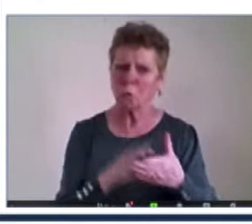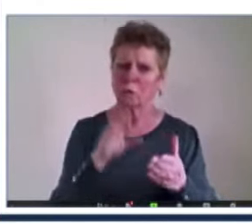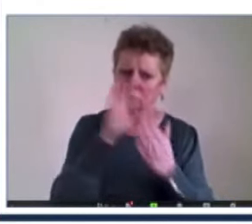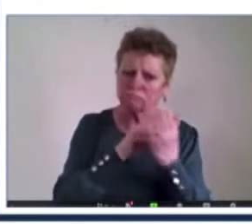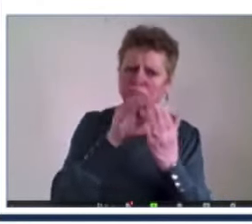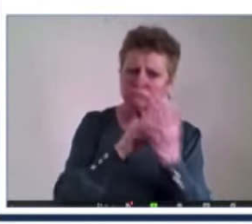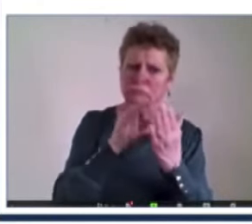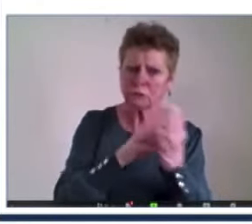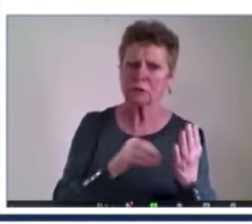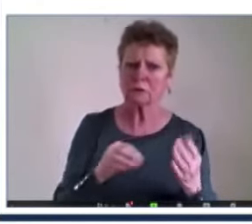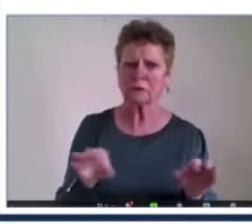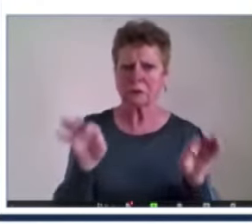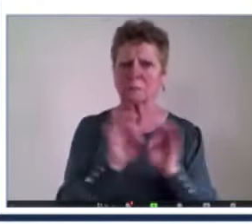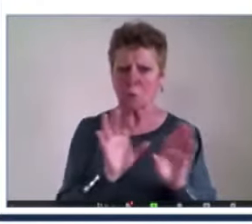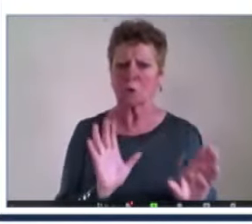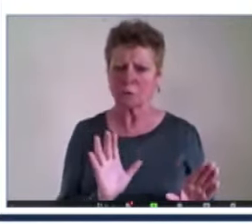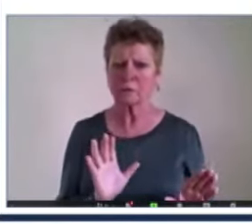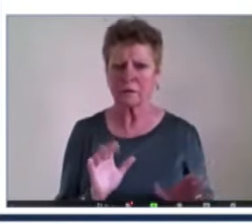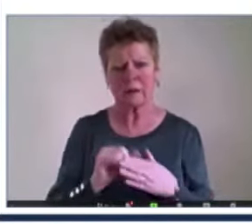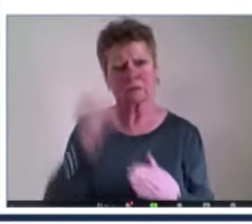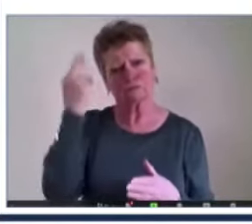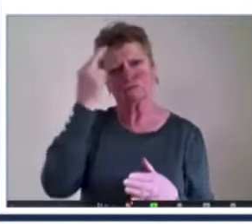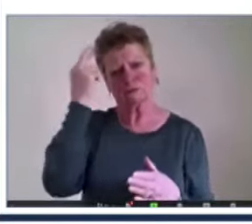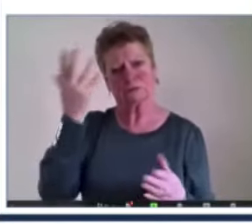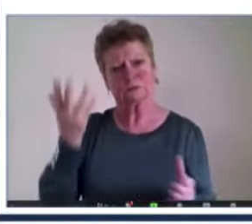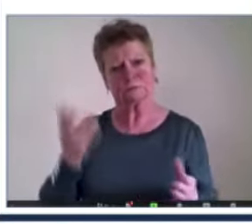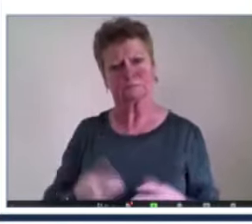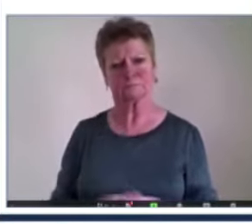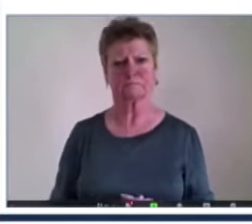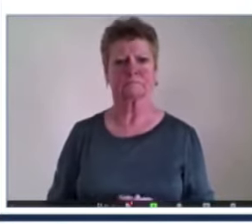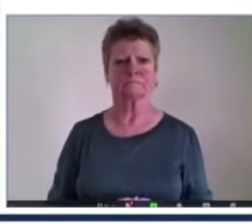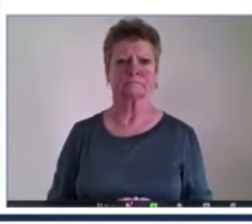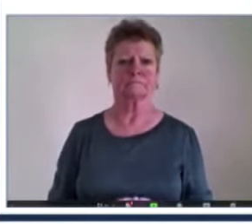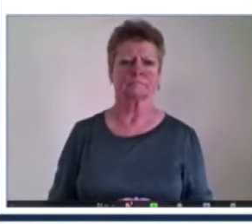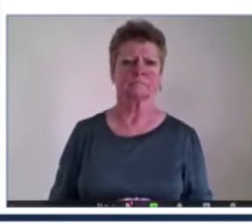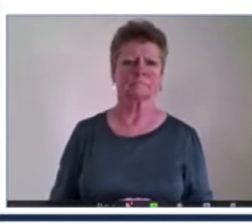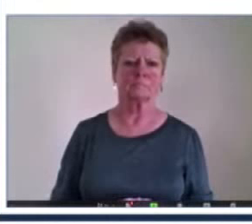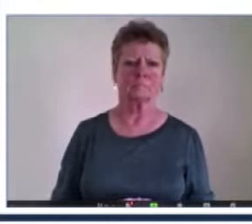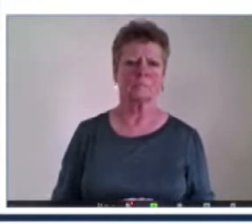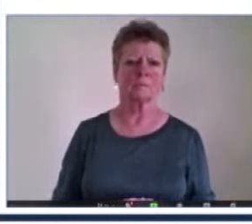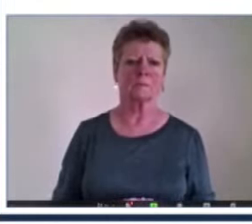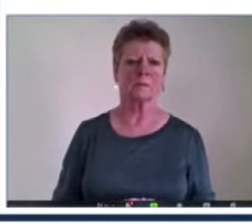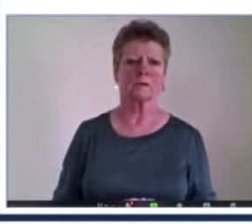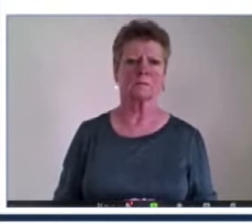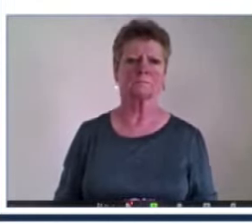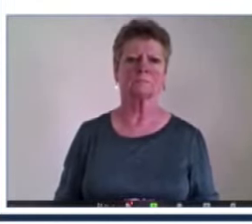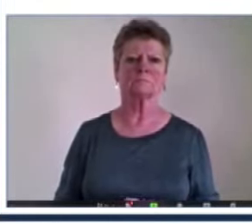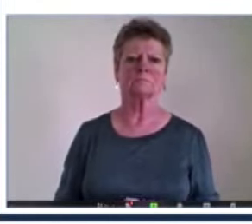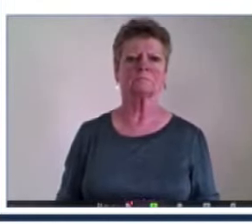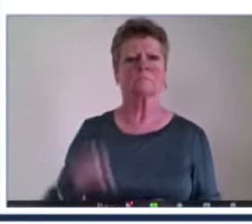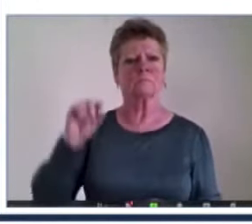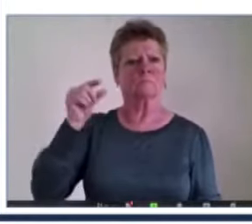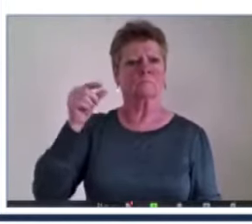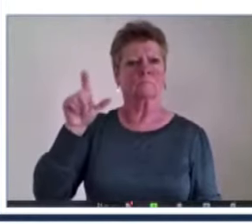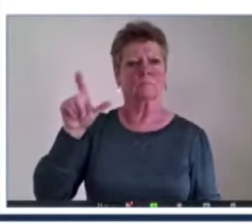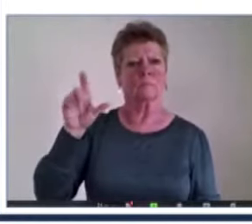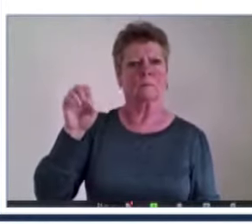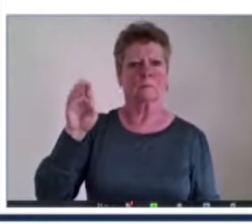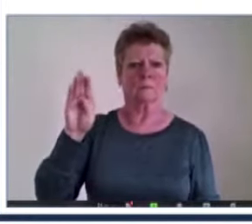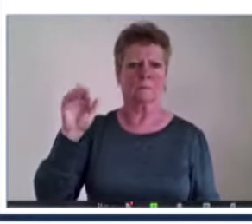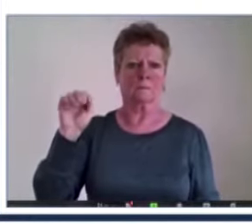possible, and that's the major rationale for this. Next, we'll go to Callum Smith with Global. Go ahead,